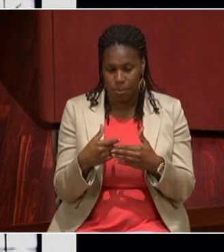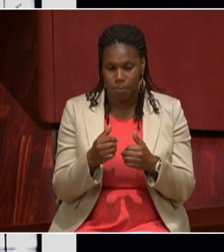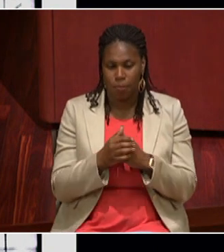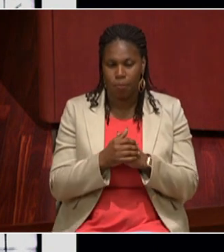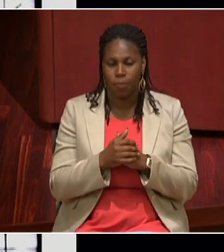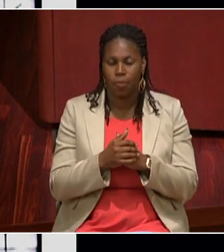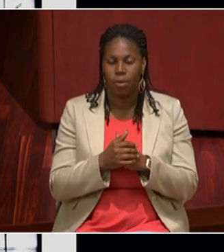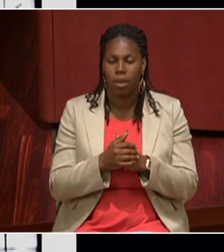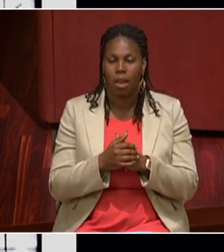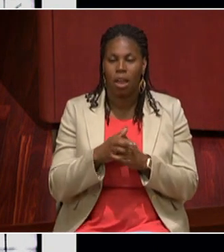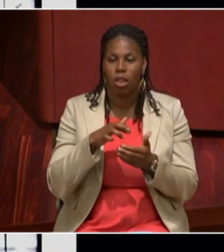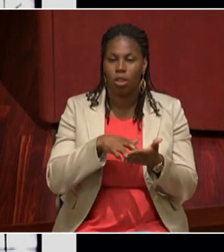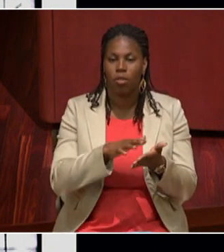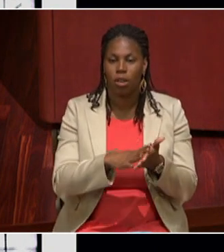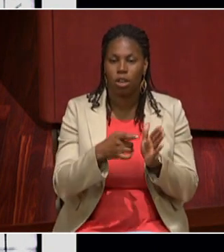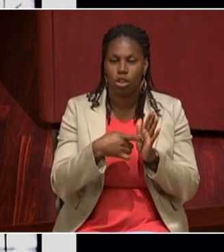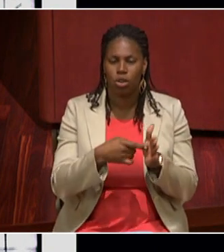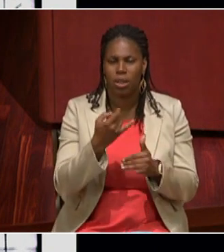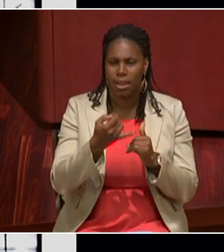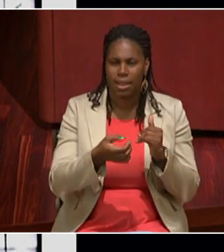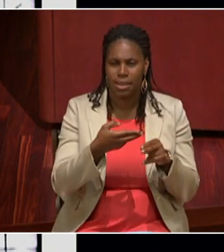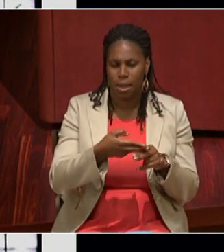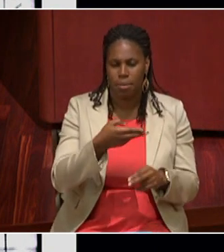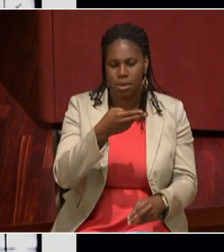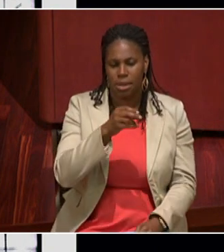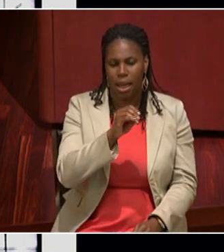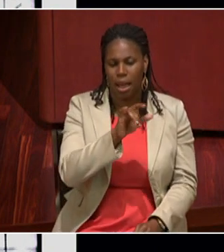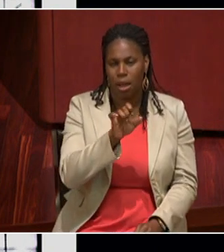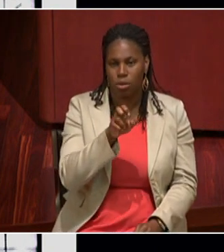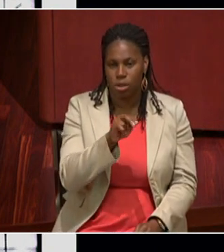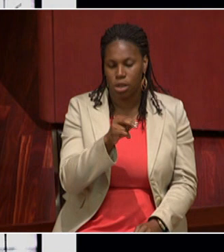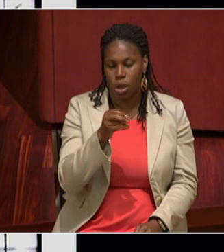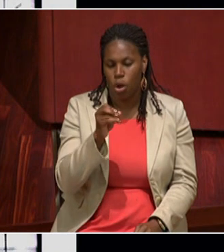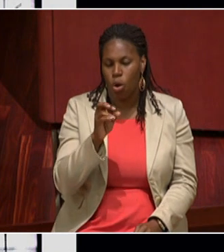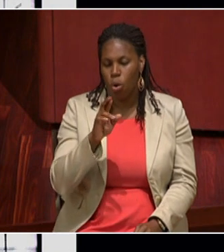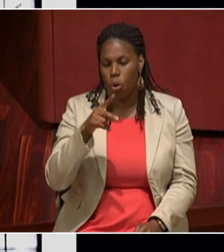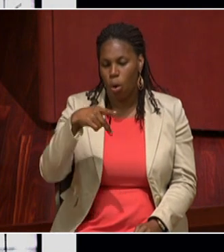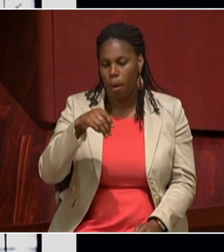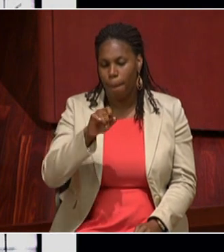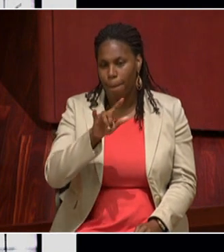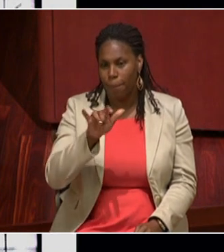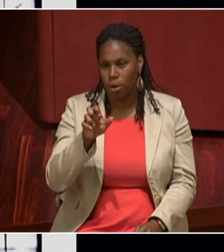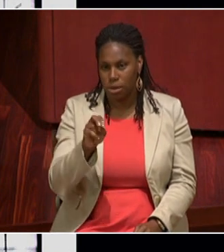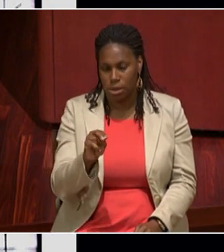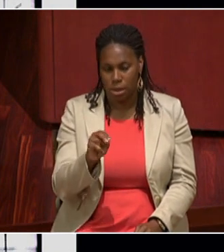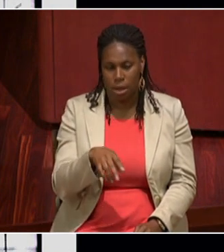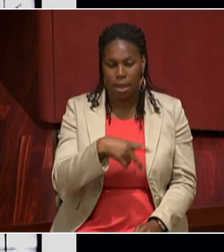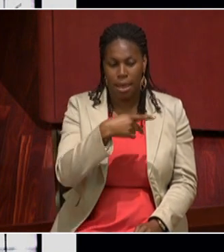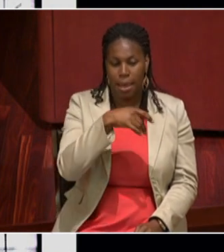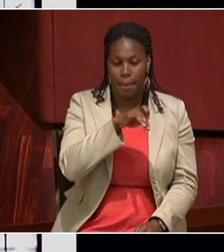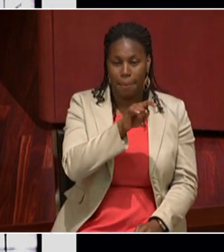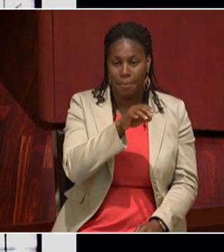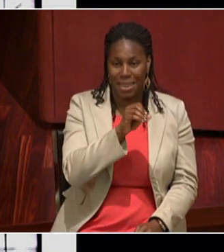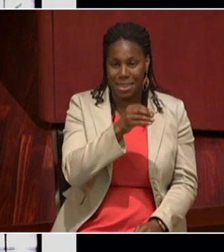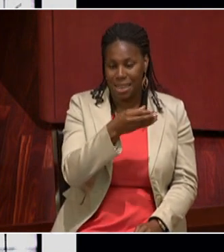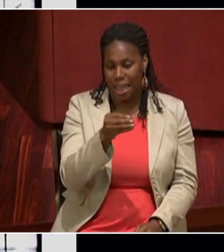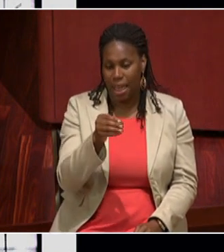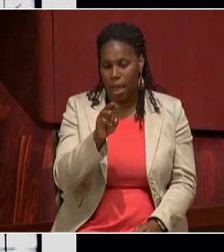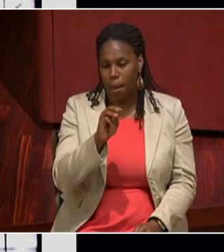The record notes that their last name is either Howson or Paulson. They are Pete and Maria. They were born at sea on August